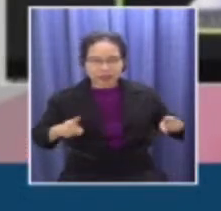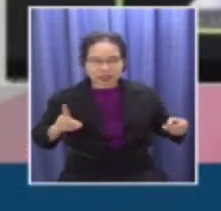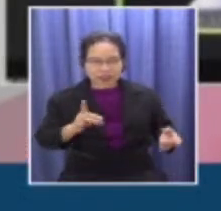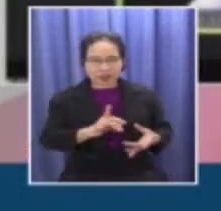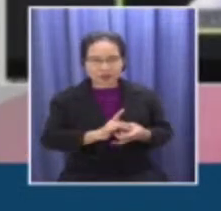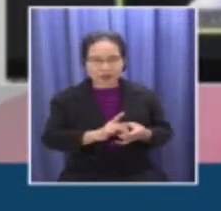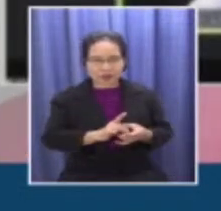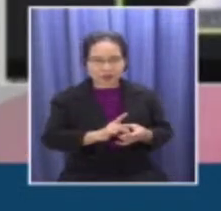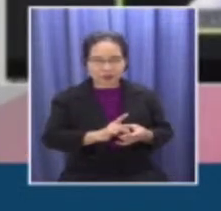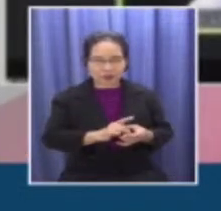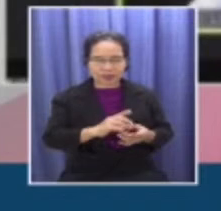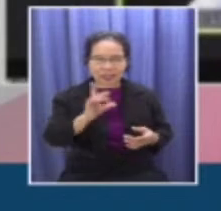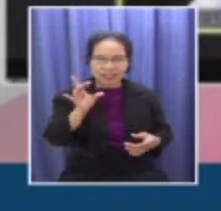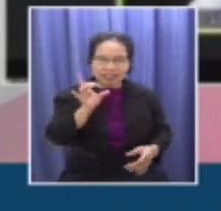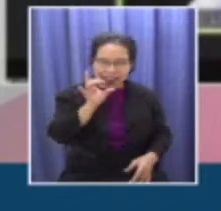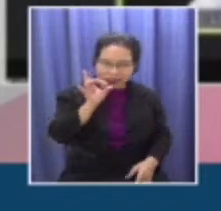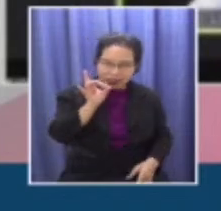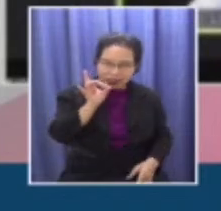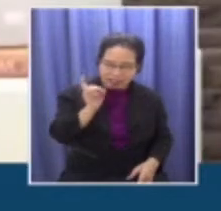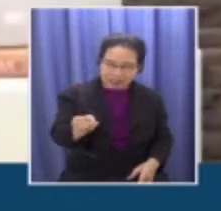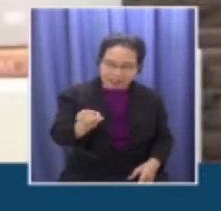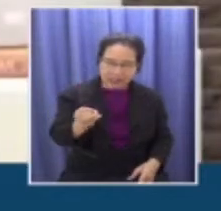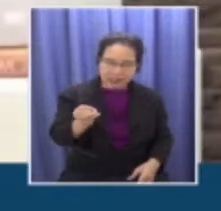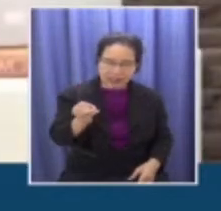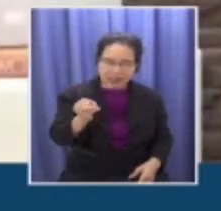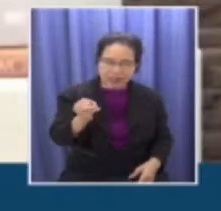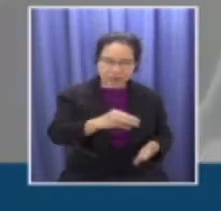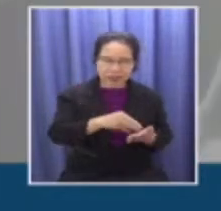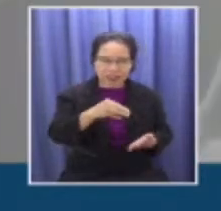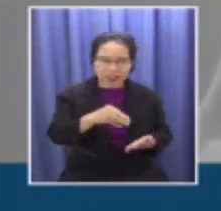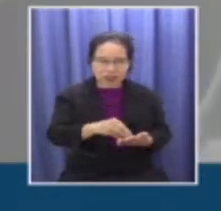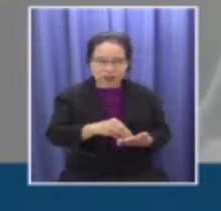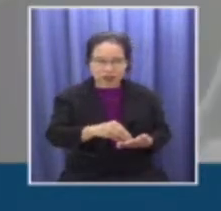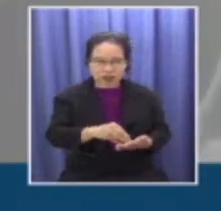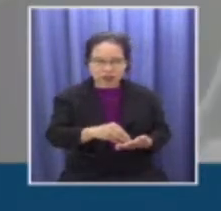enipa wodiye